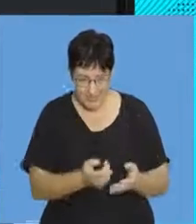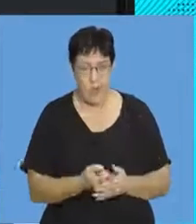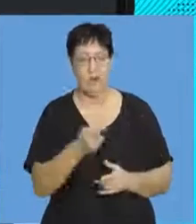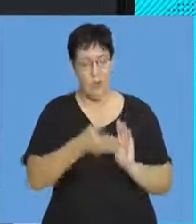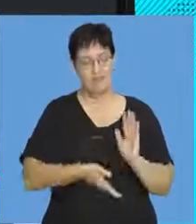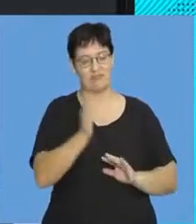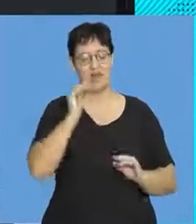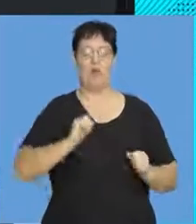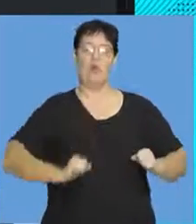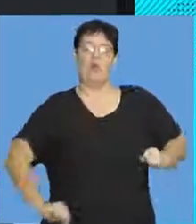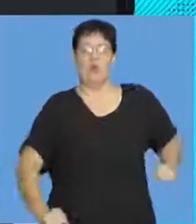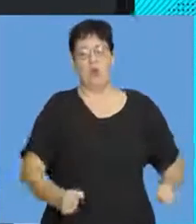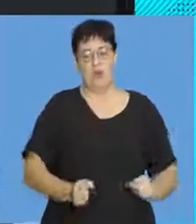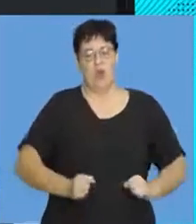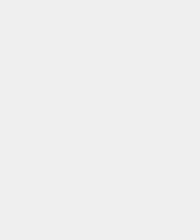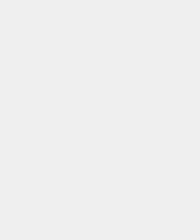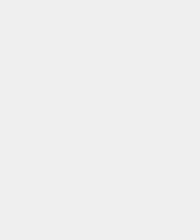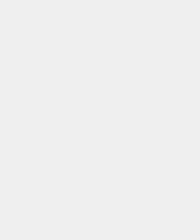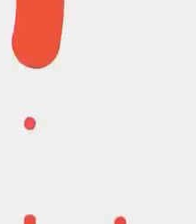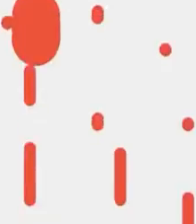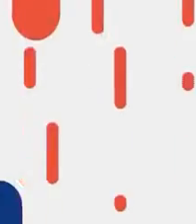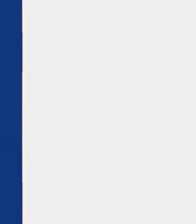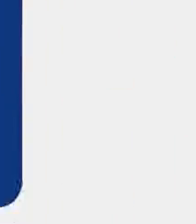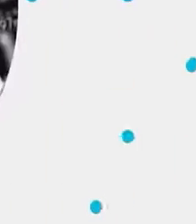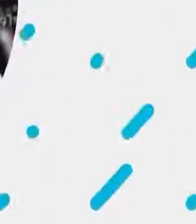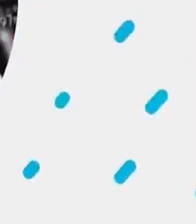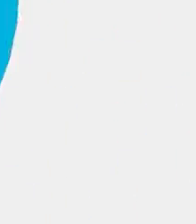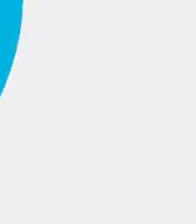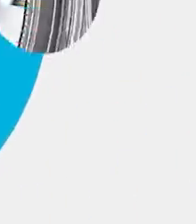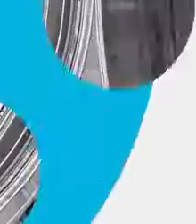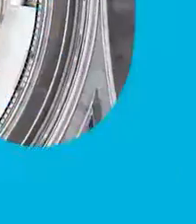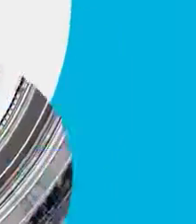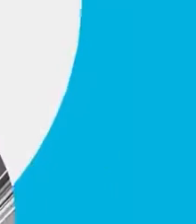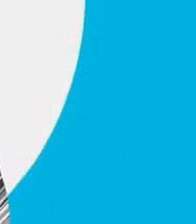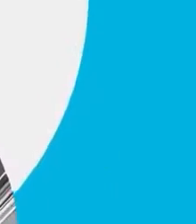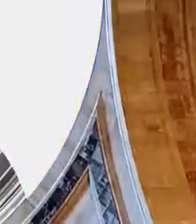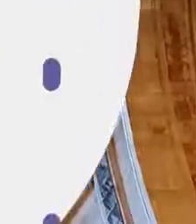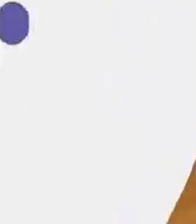I want you to just stretch a bit so that when you come back to